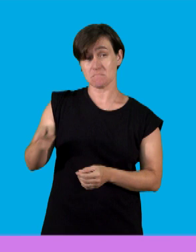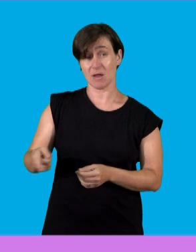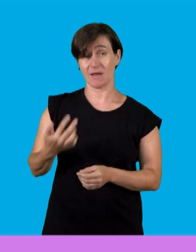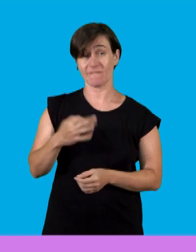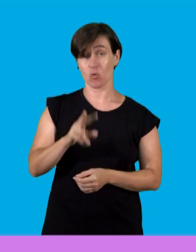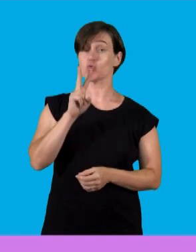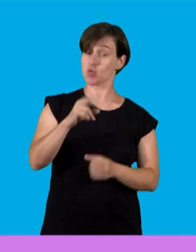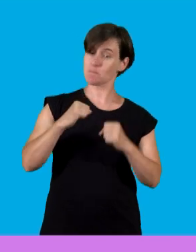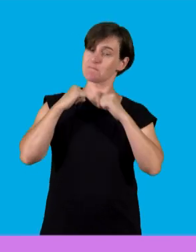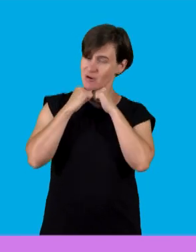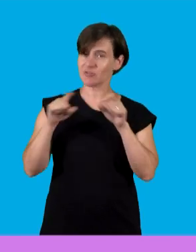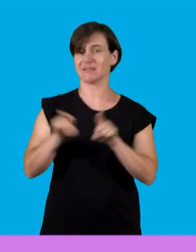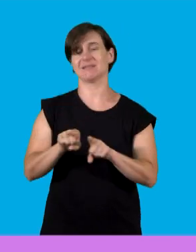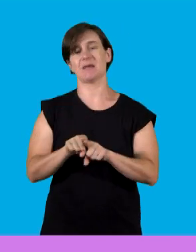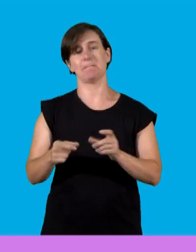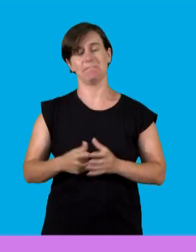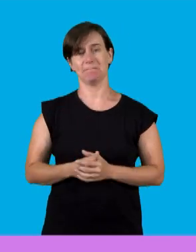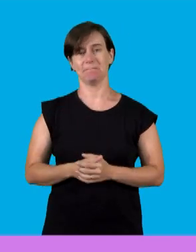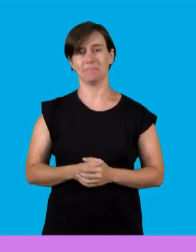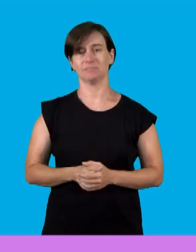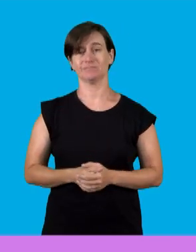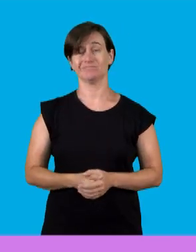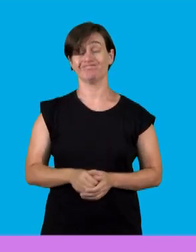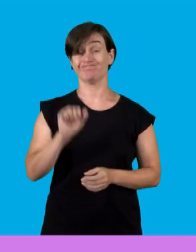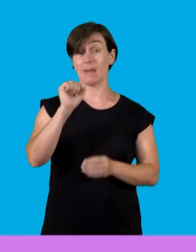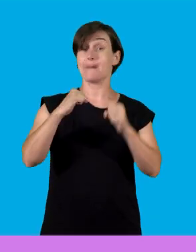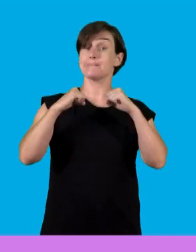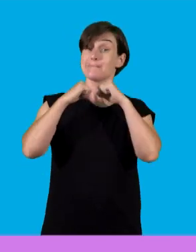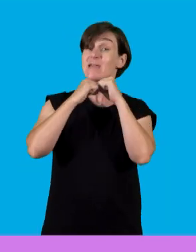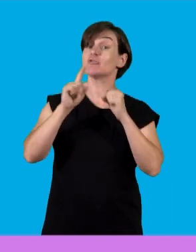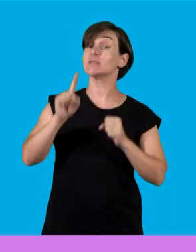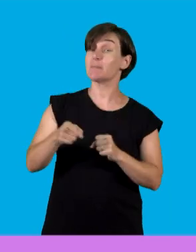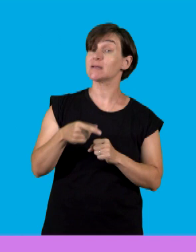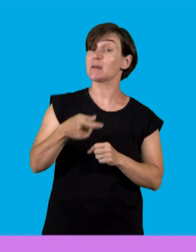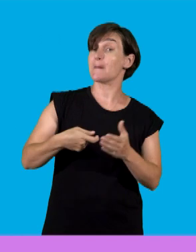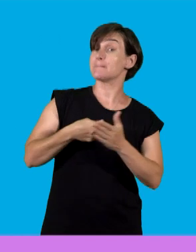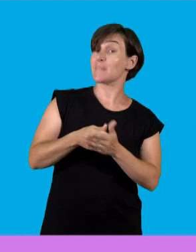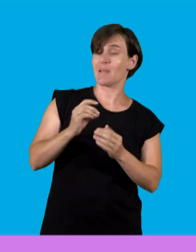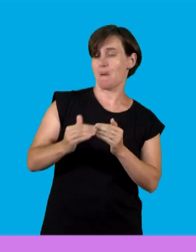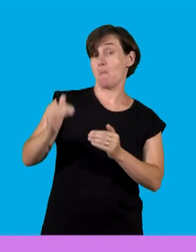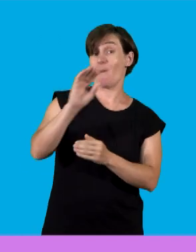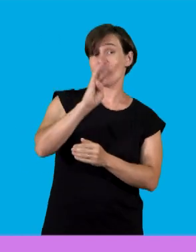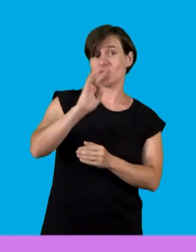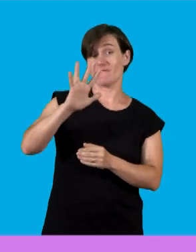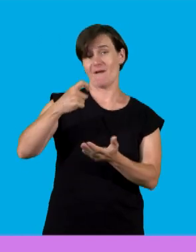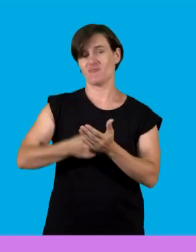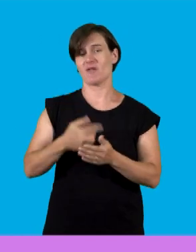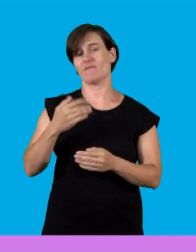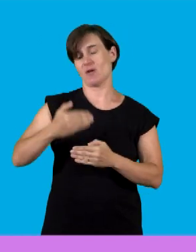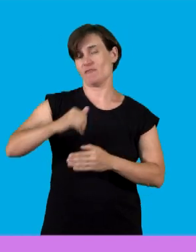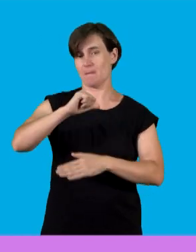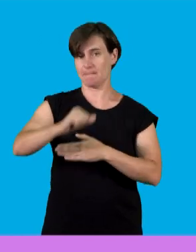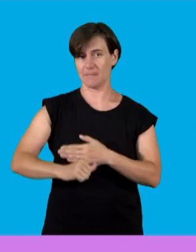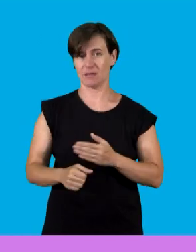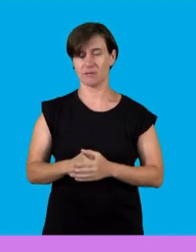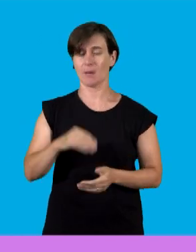plan for his 2 parents as well. Okay, his parents are required to pay 45 Rand per month each. Right,